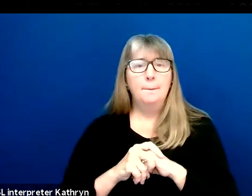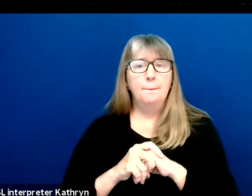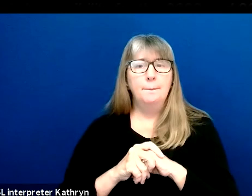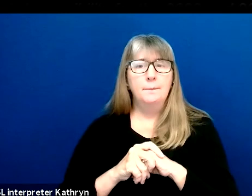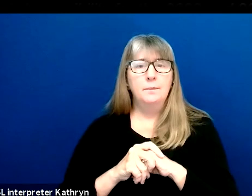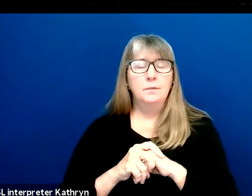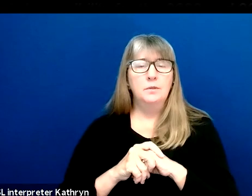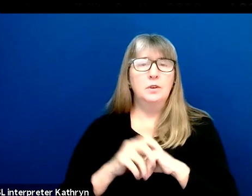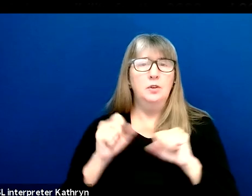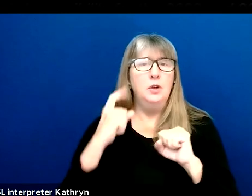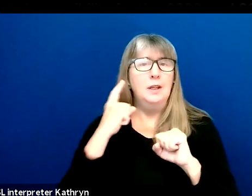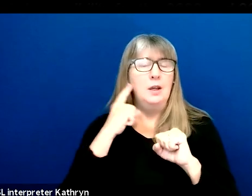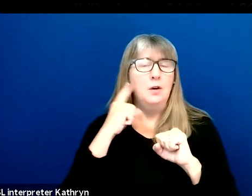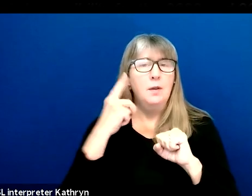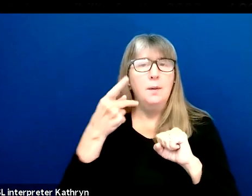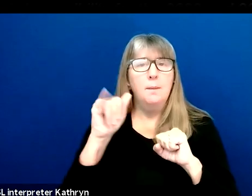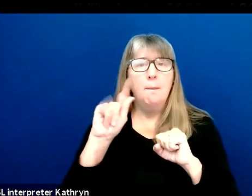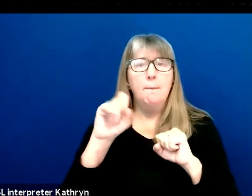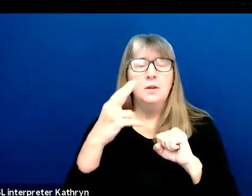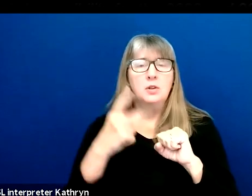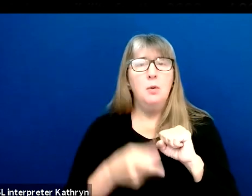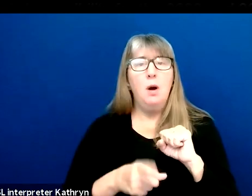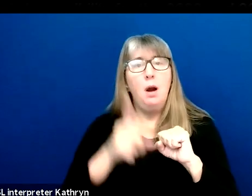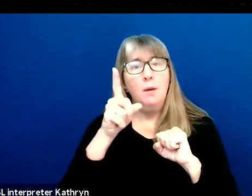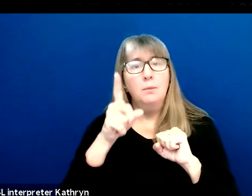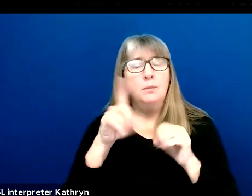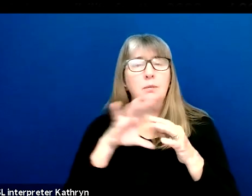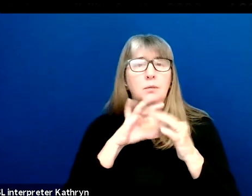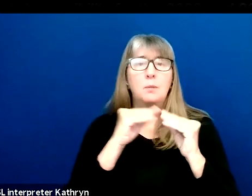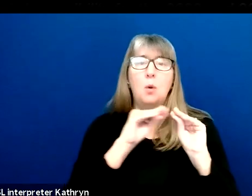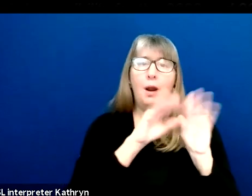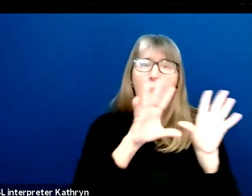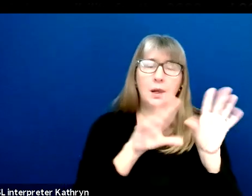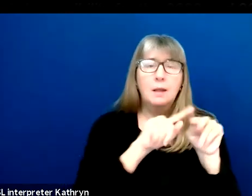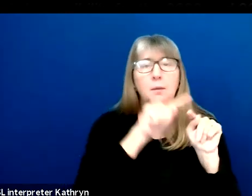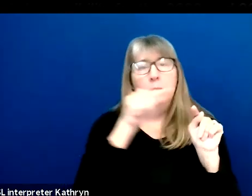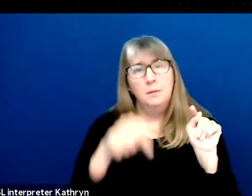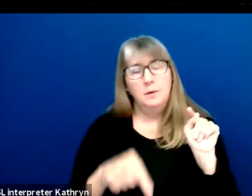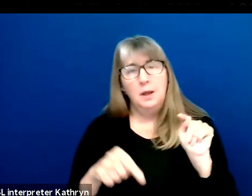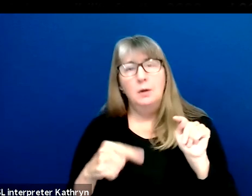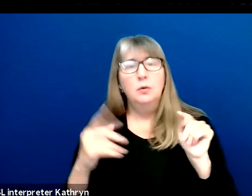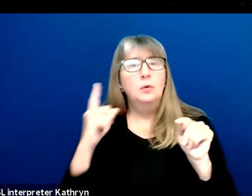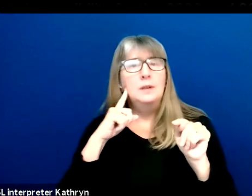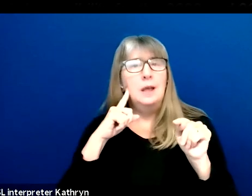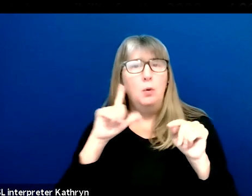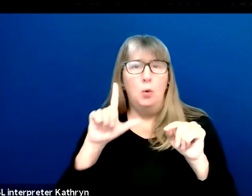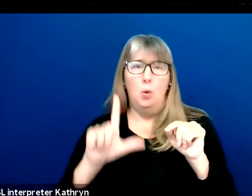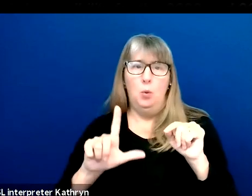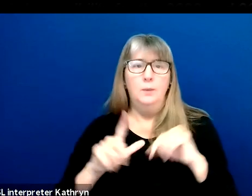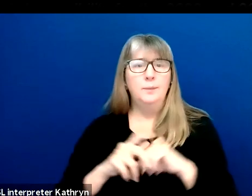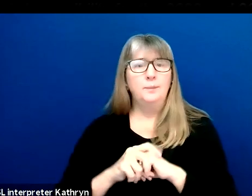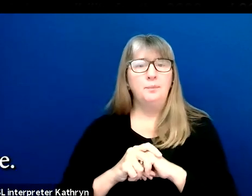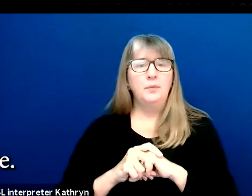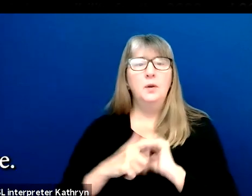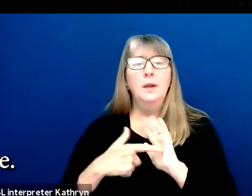rising up to a higher pitch, which corresponds to more light, and then dimming down into a lower pitch. So here's an